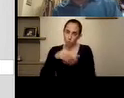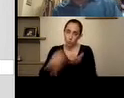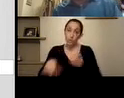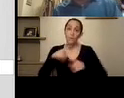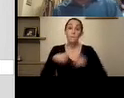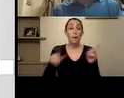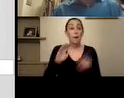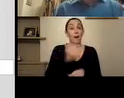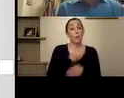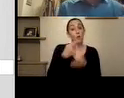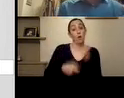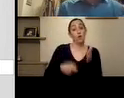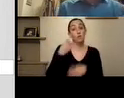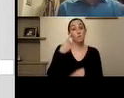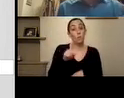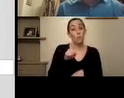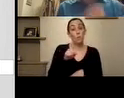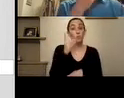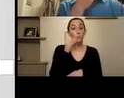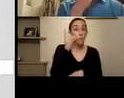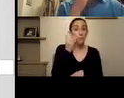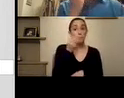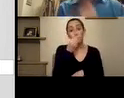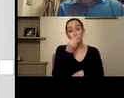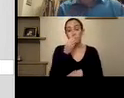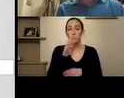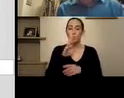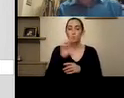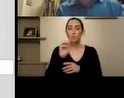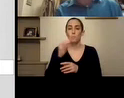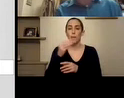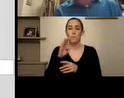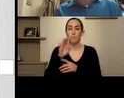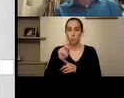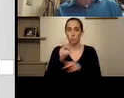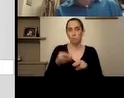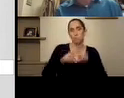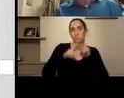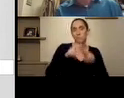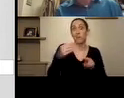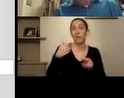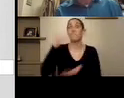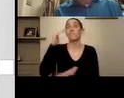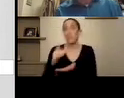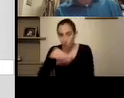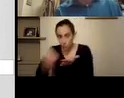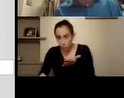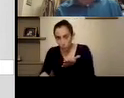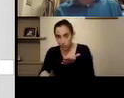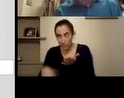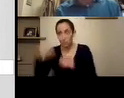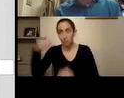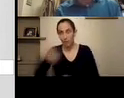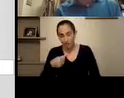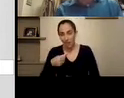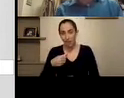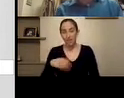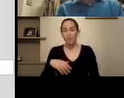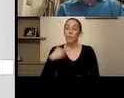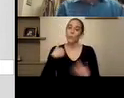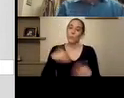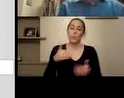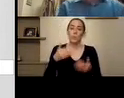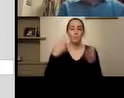went up, and we have less students there. So we're really incurring losses, parking, we're incurring losses